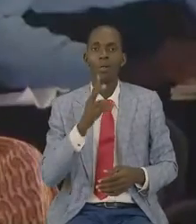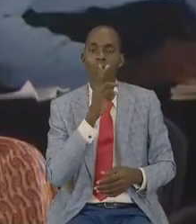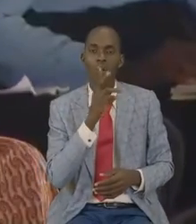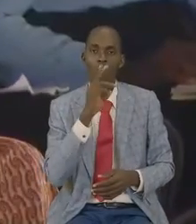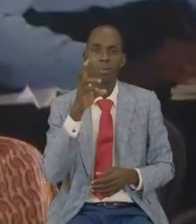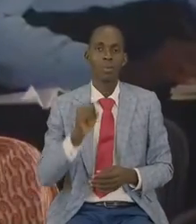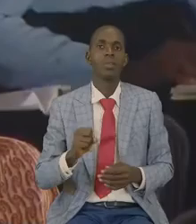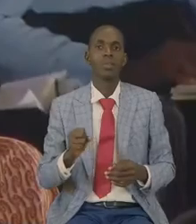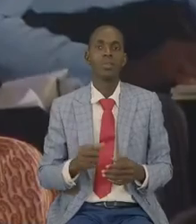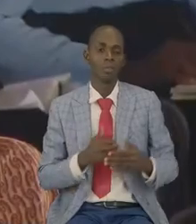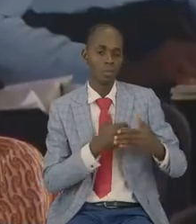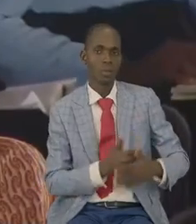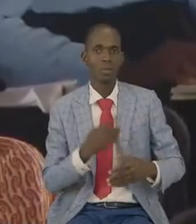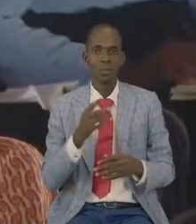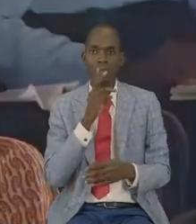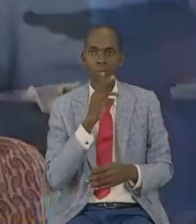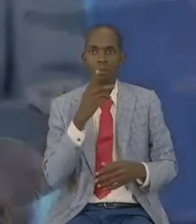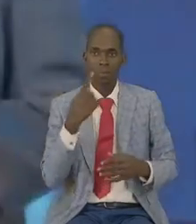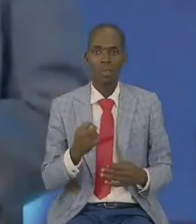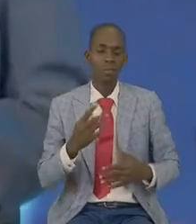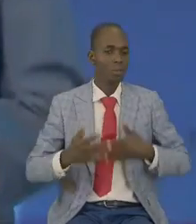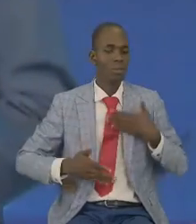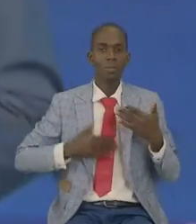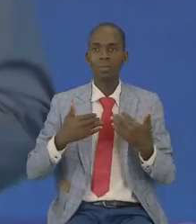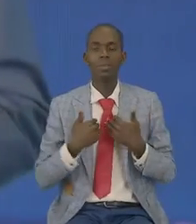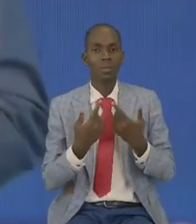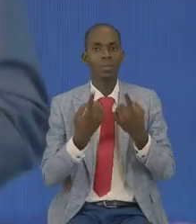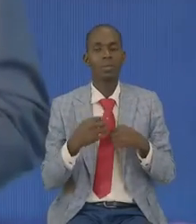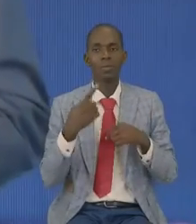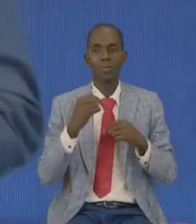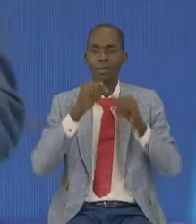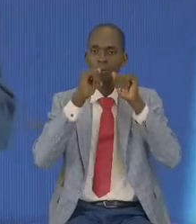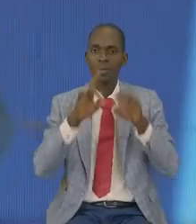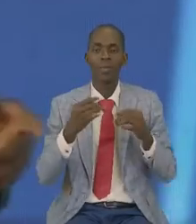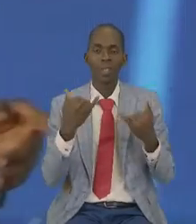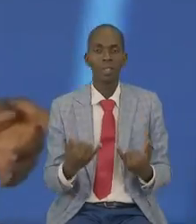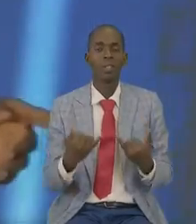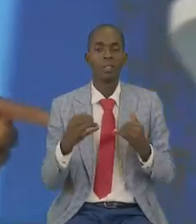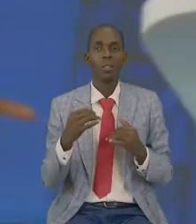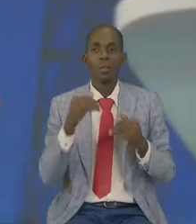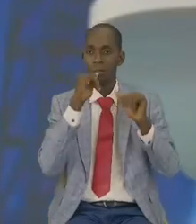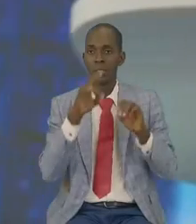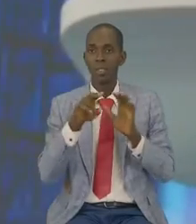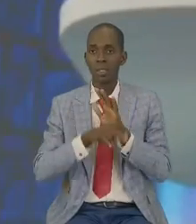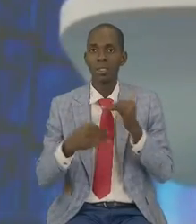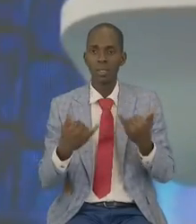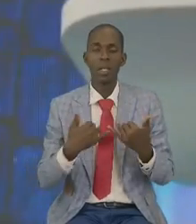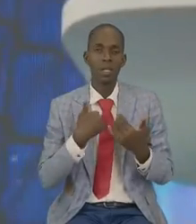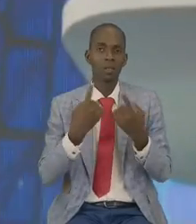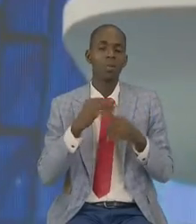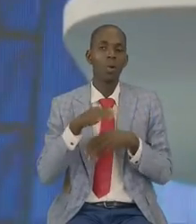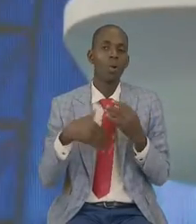by the waters, the joy now has come, and the blessedness has come, and all the things of the